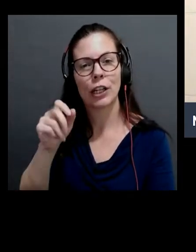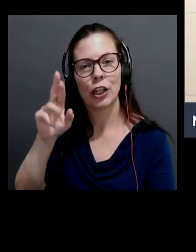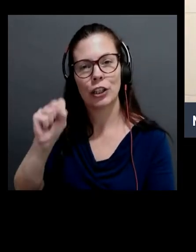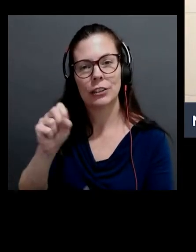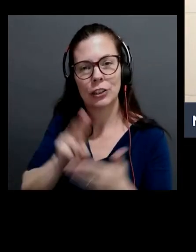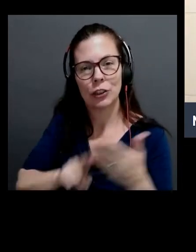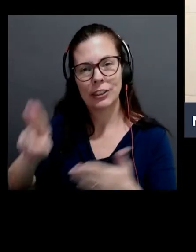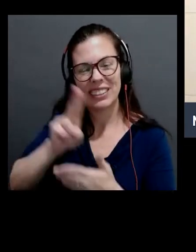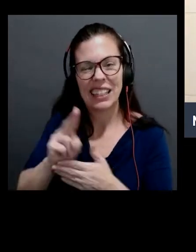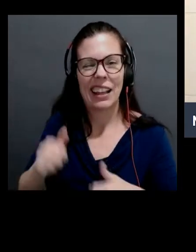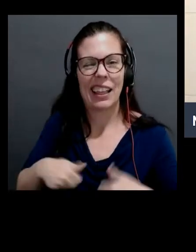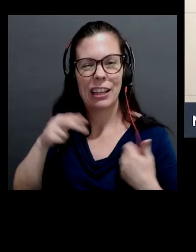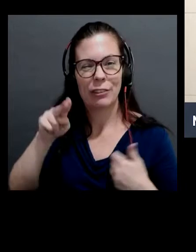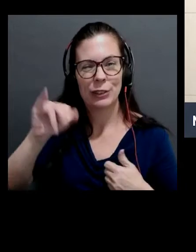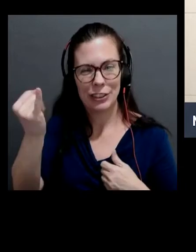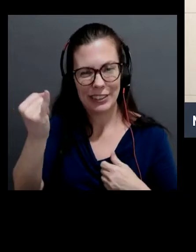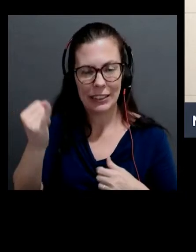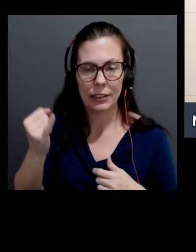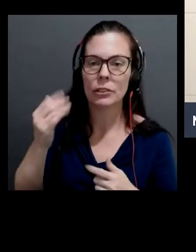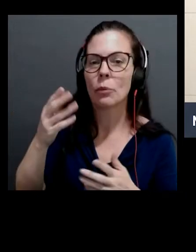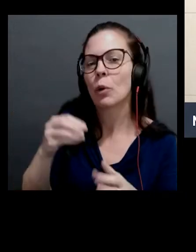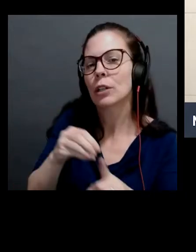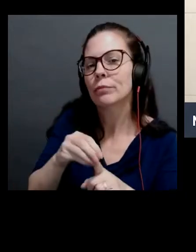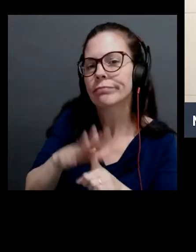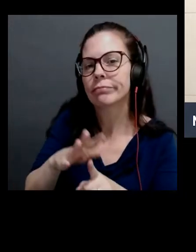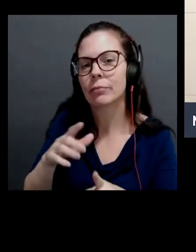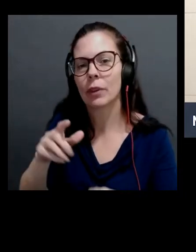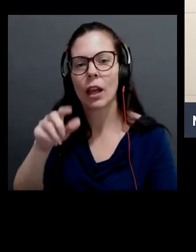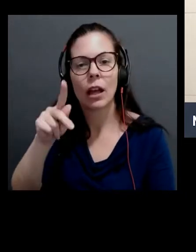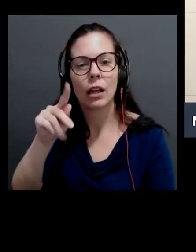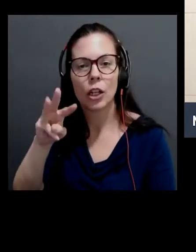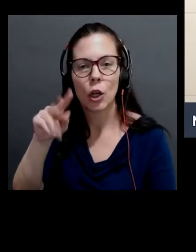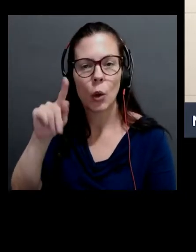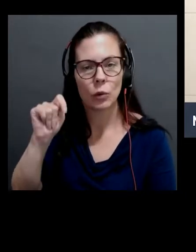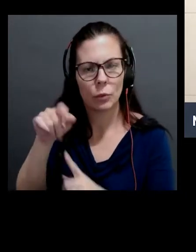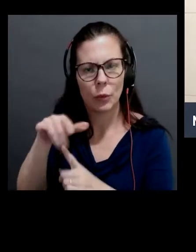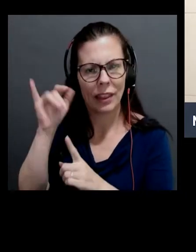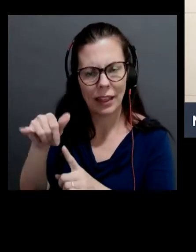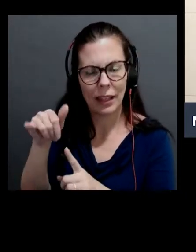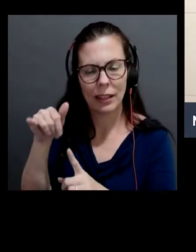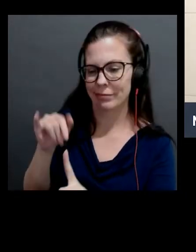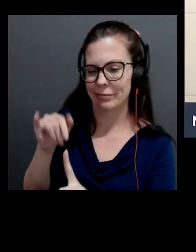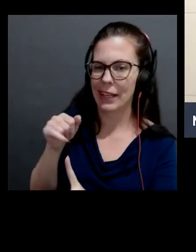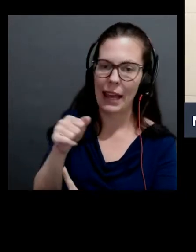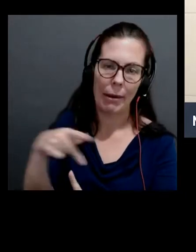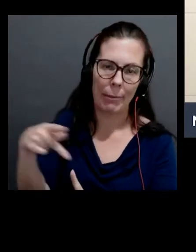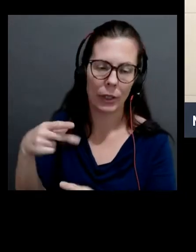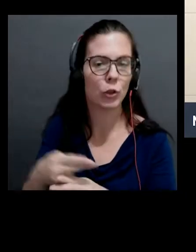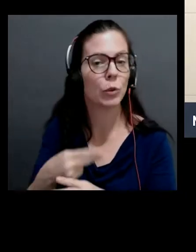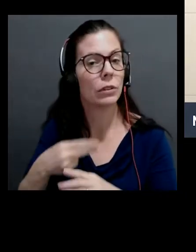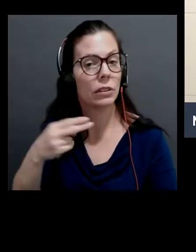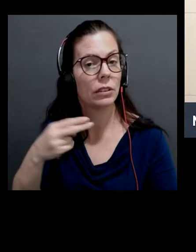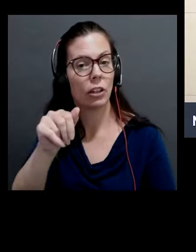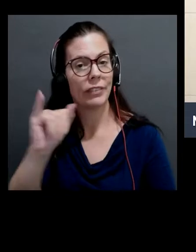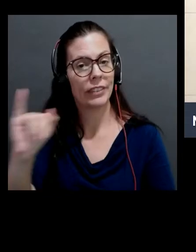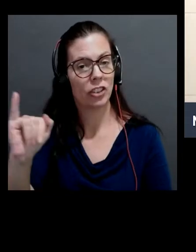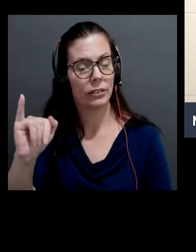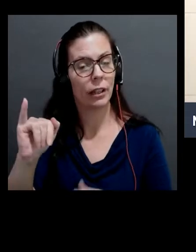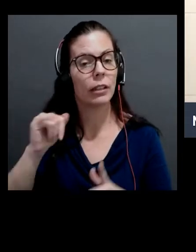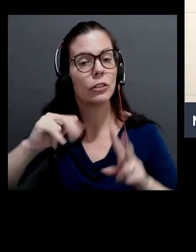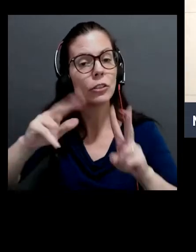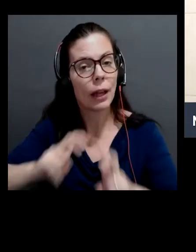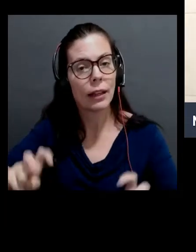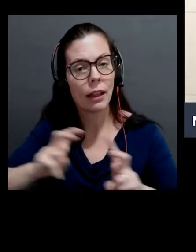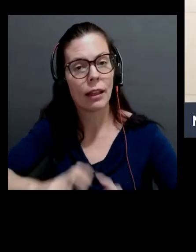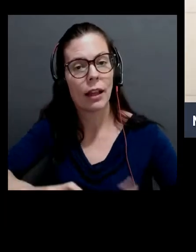And just to give you guys a little bit of an intro about what Knowt is, it's basically an app that uses artificial intelligence to analyze the terms